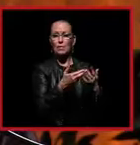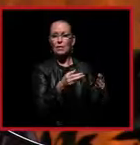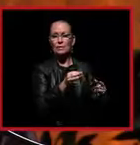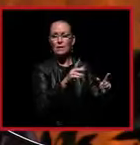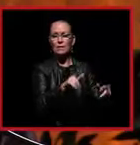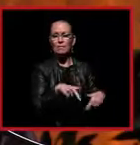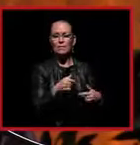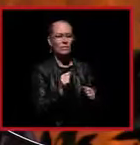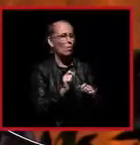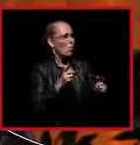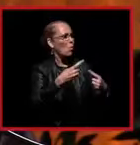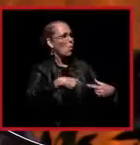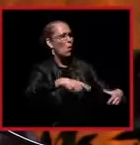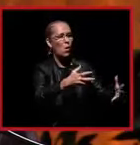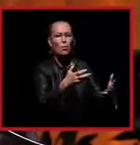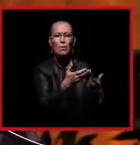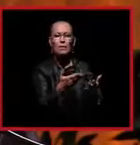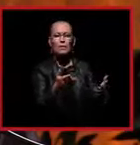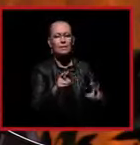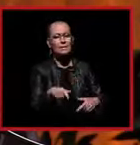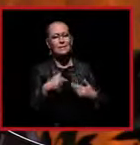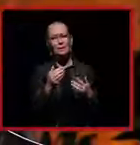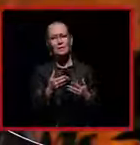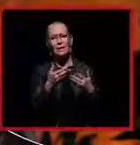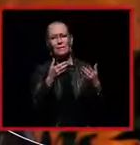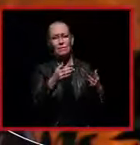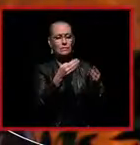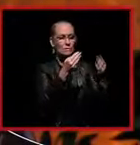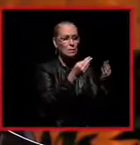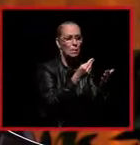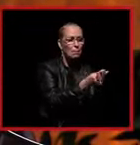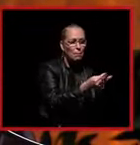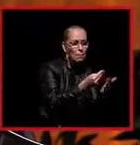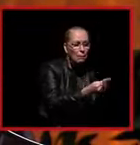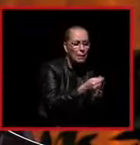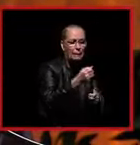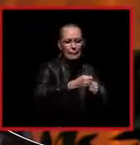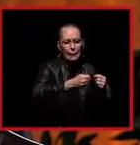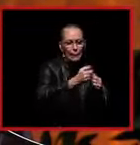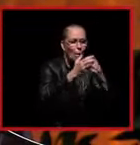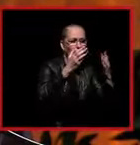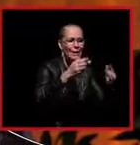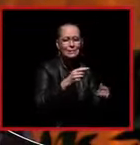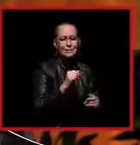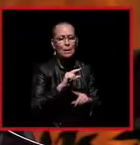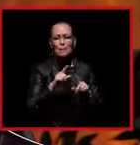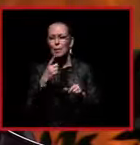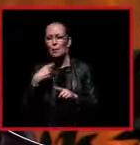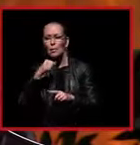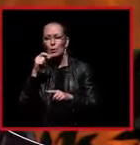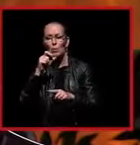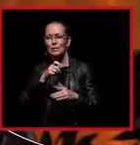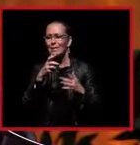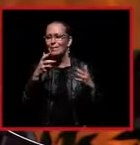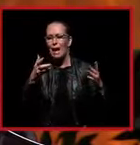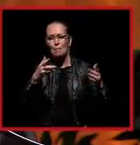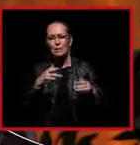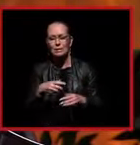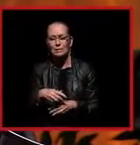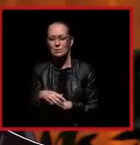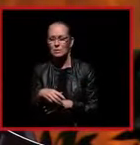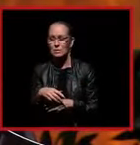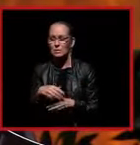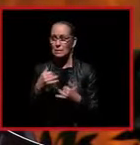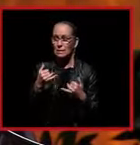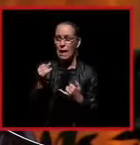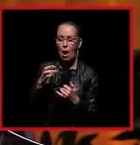things that life offers, but we don't need as much as we think we do. Sooner or later, you